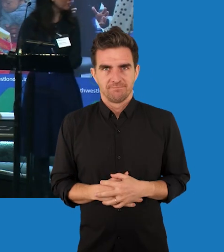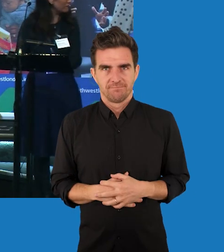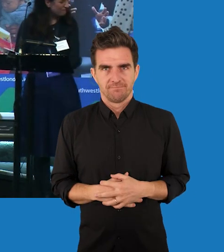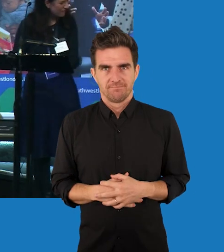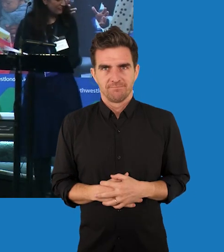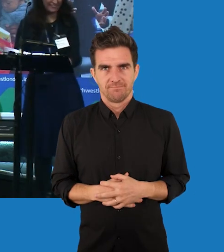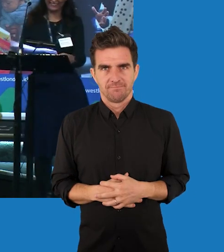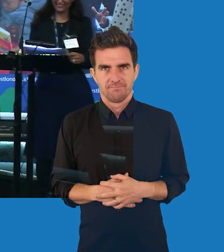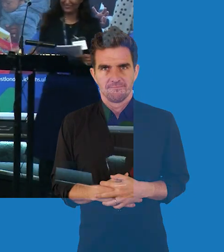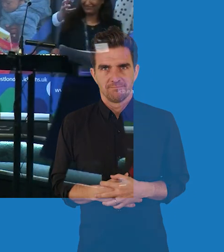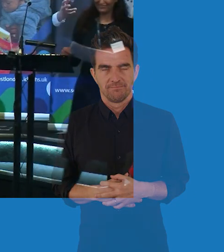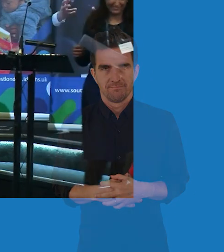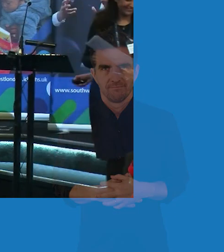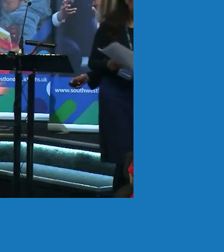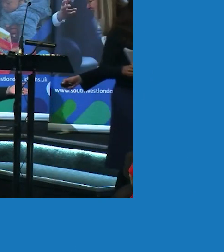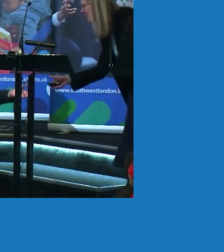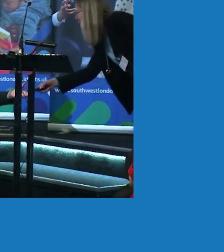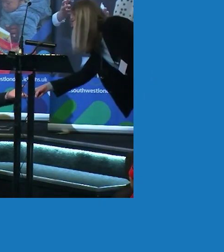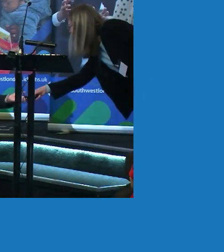the model.